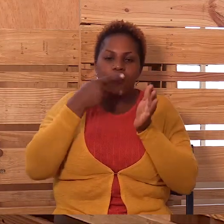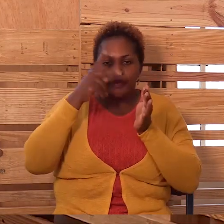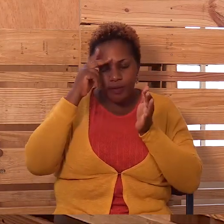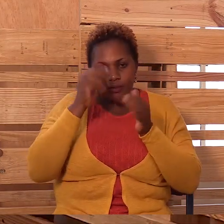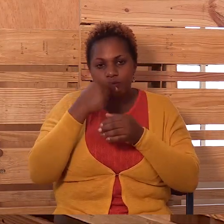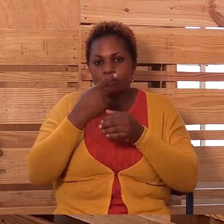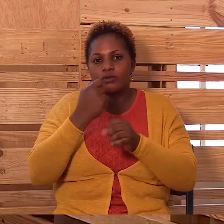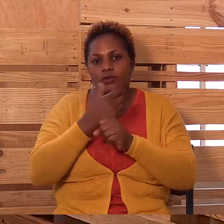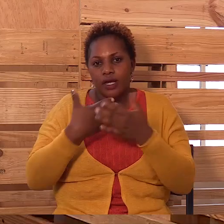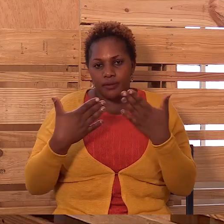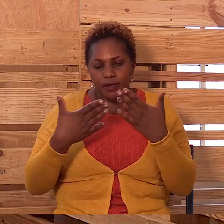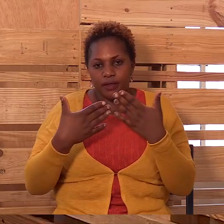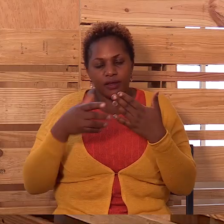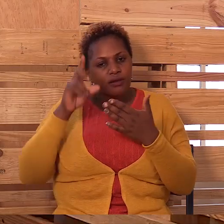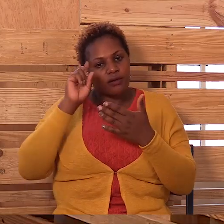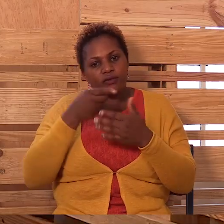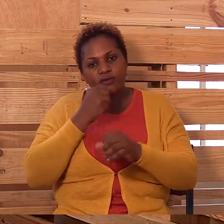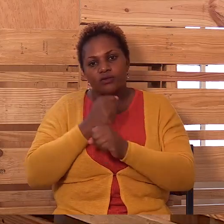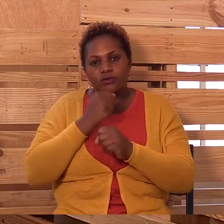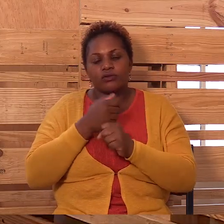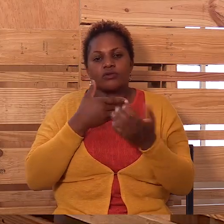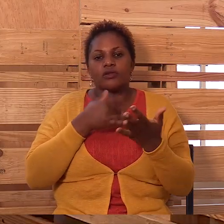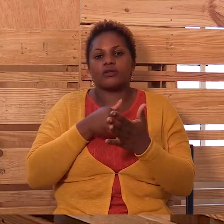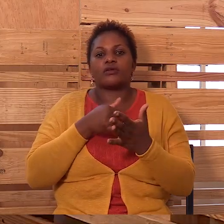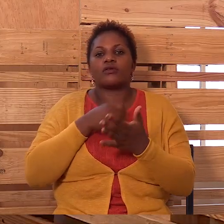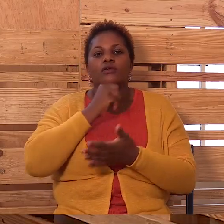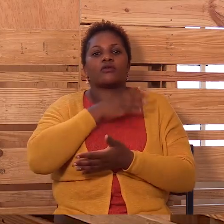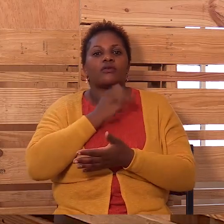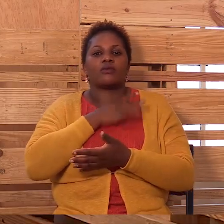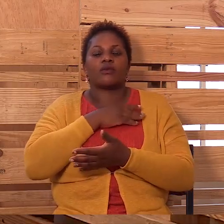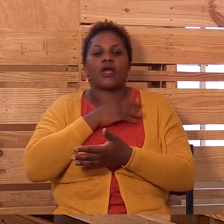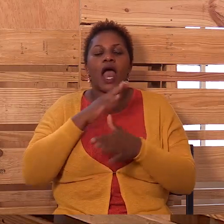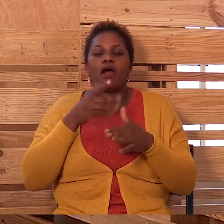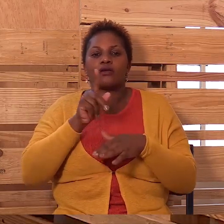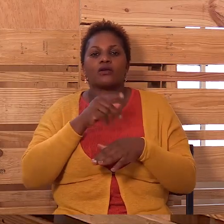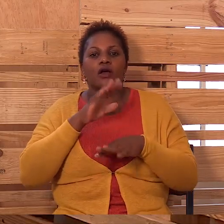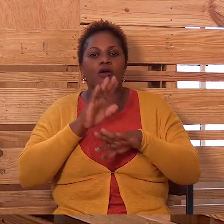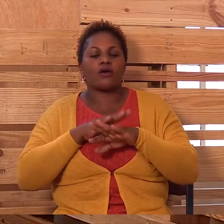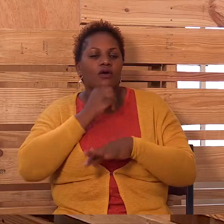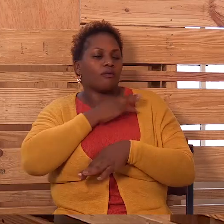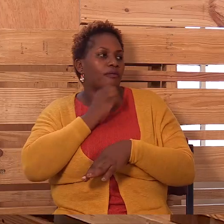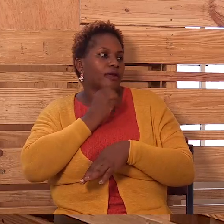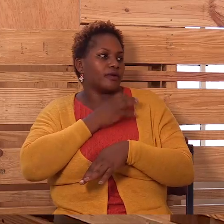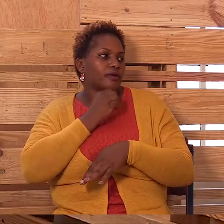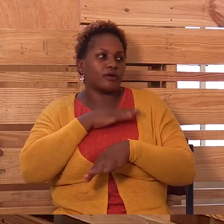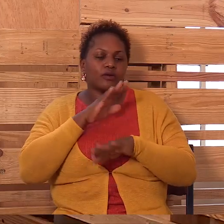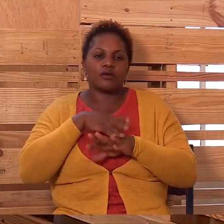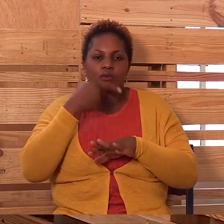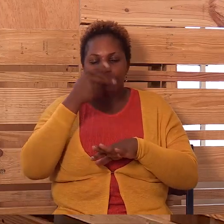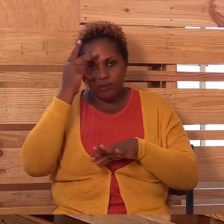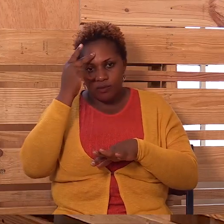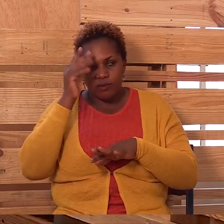For example, our parents tell us to do something and we refuse to do it. Or we complain the way Korah was complaining, you're not a good leader, you're not a